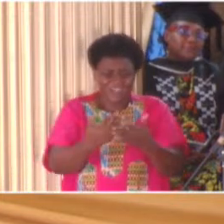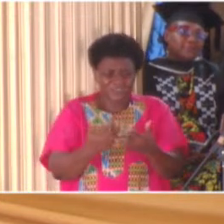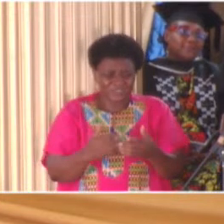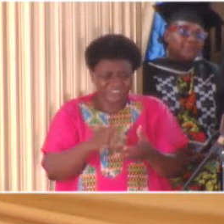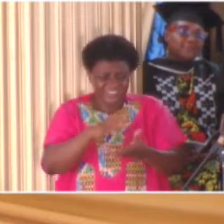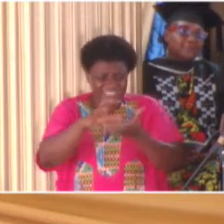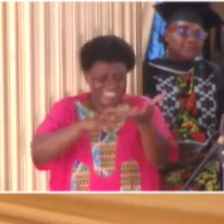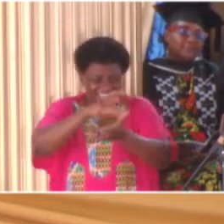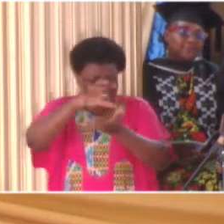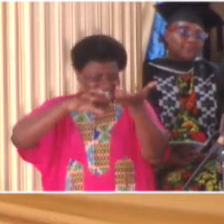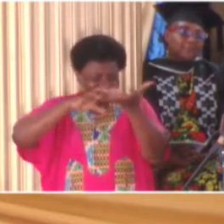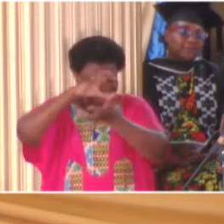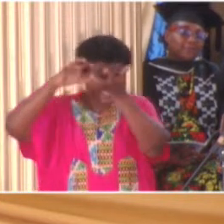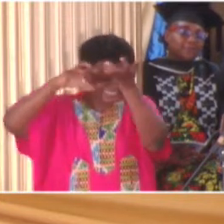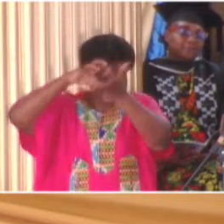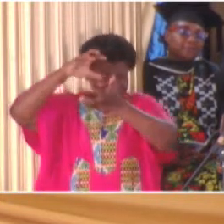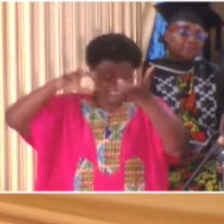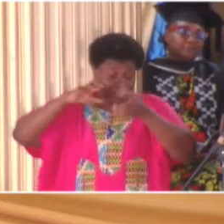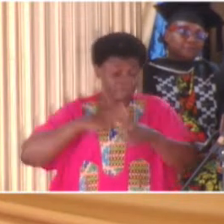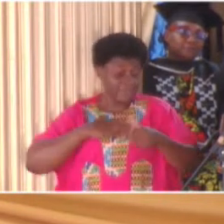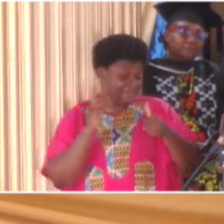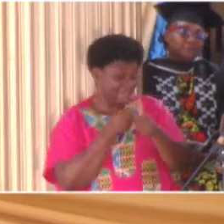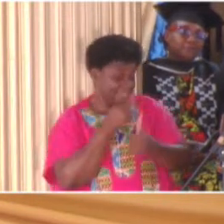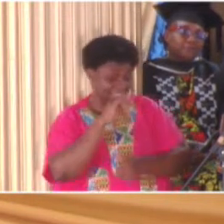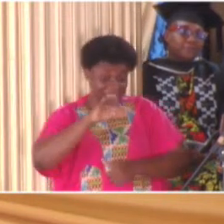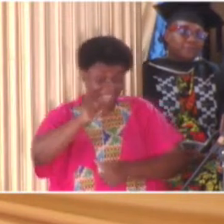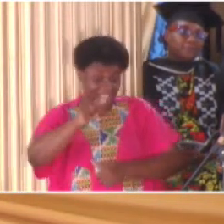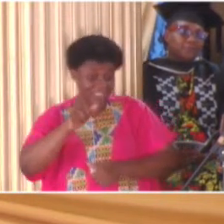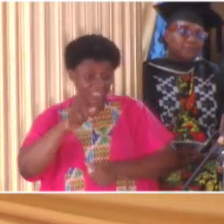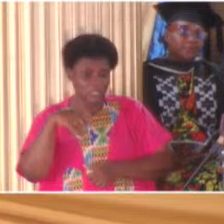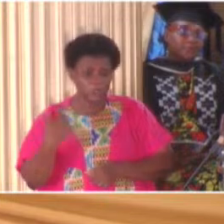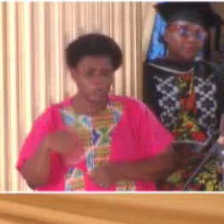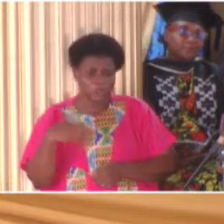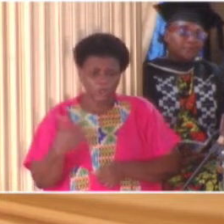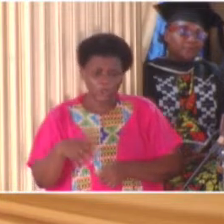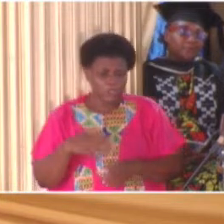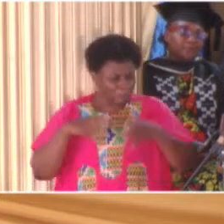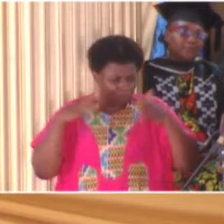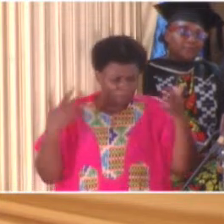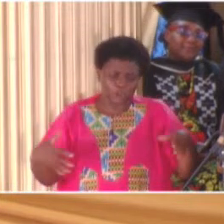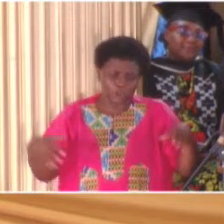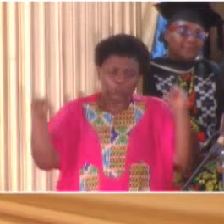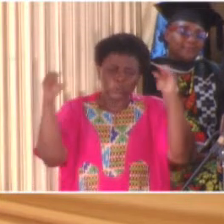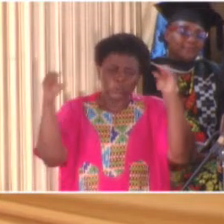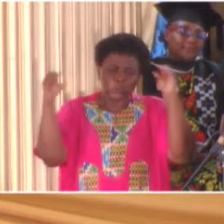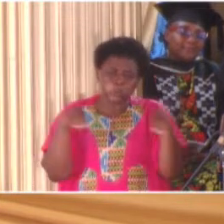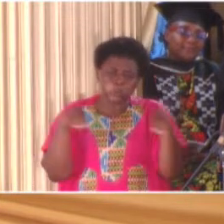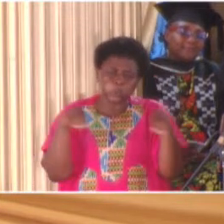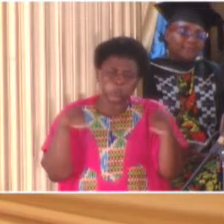confusion. My first IA, a big fat 0.